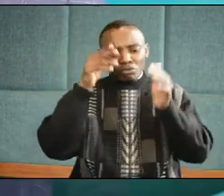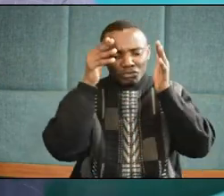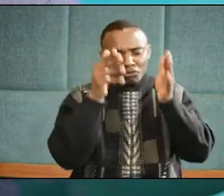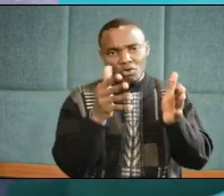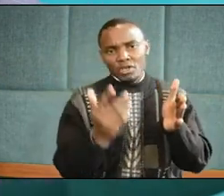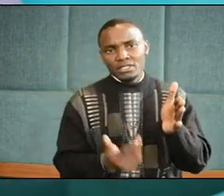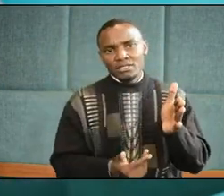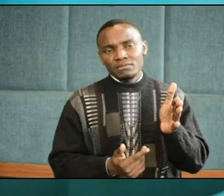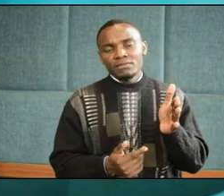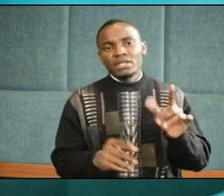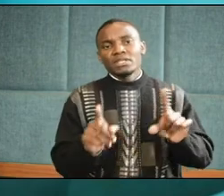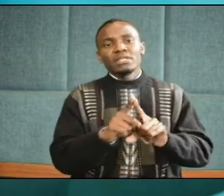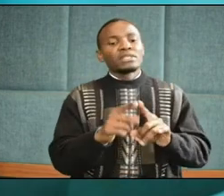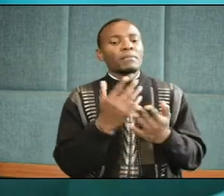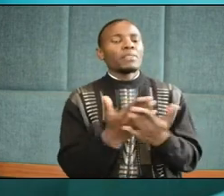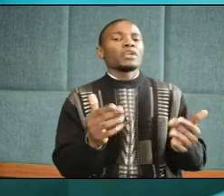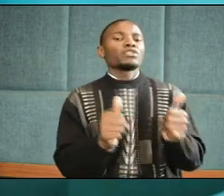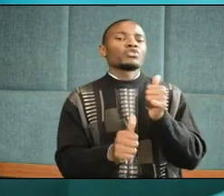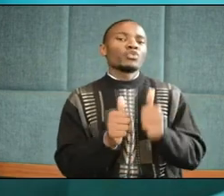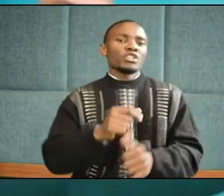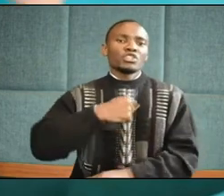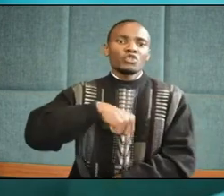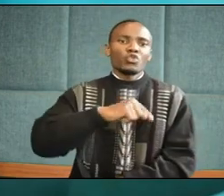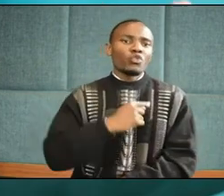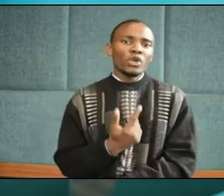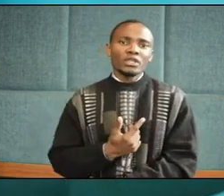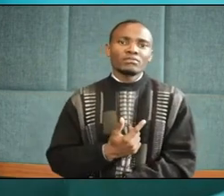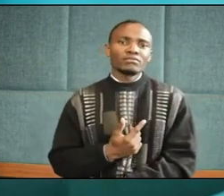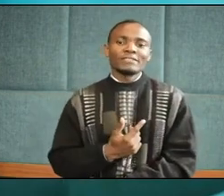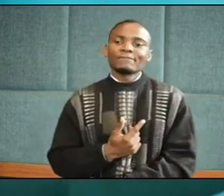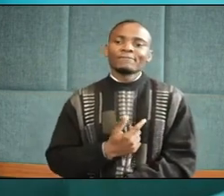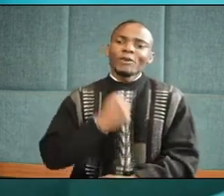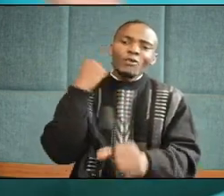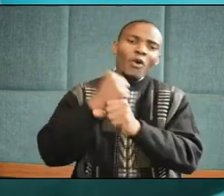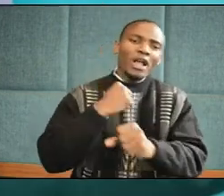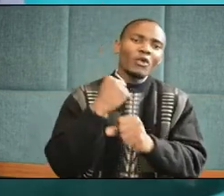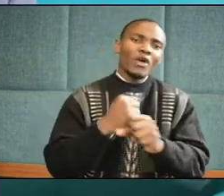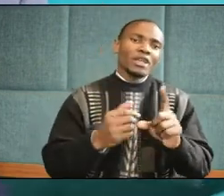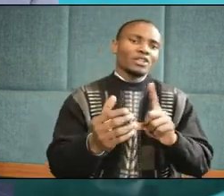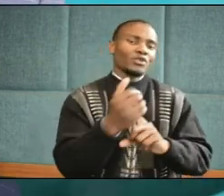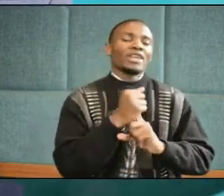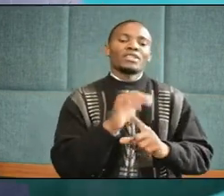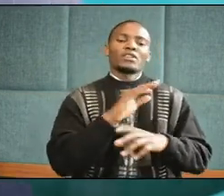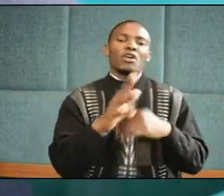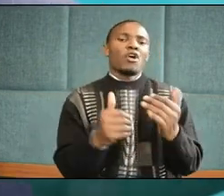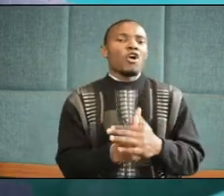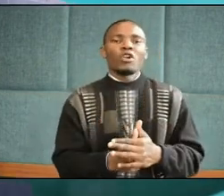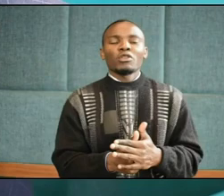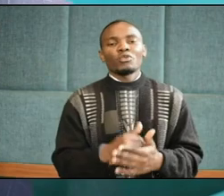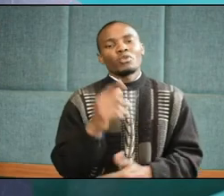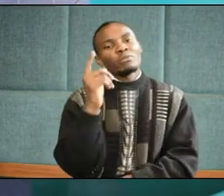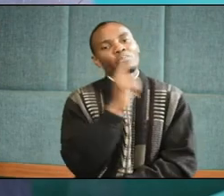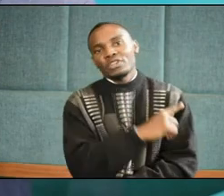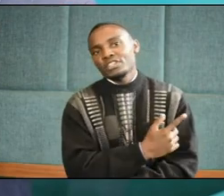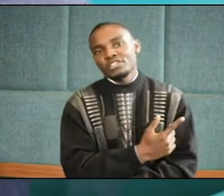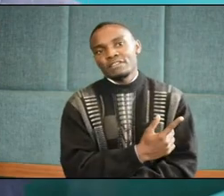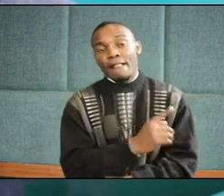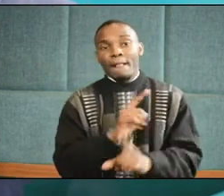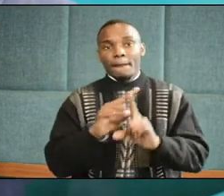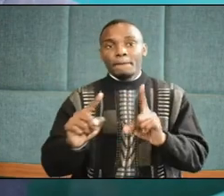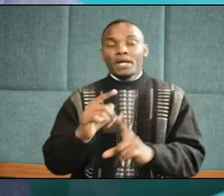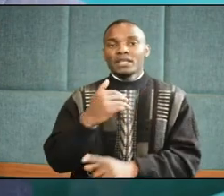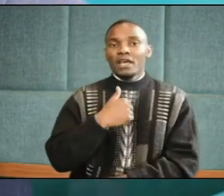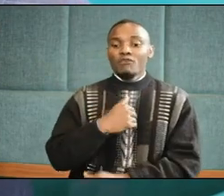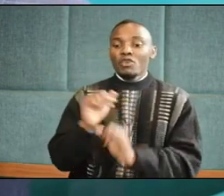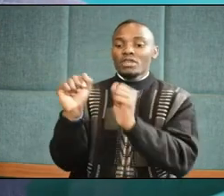on, these things which we are rushing to get, all of them will come to an end. But we